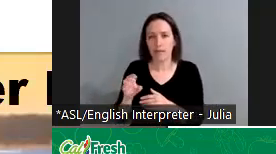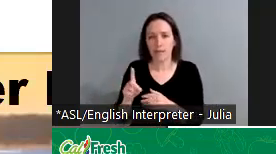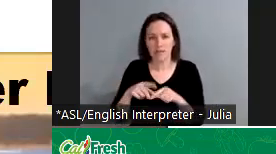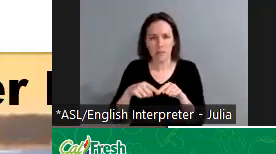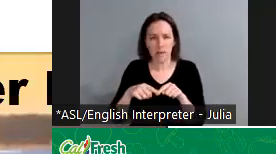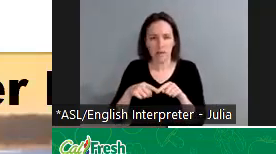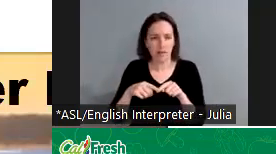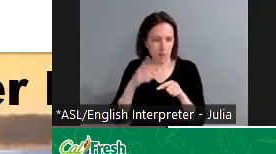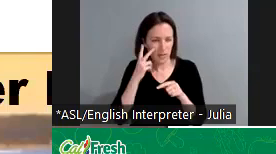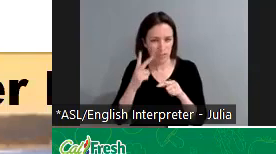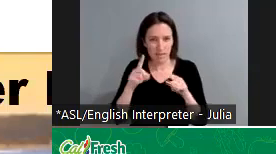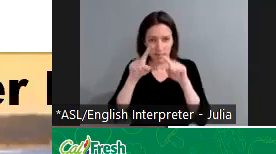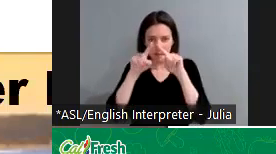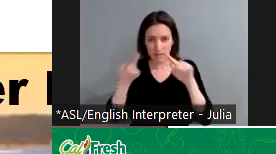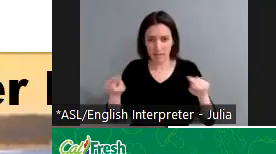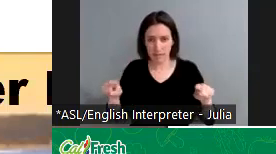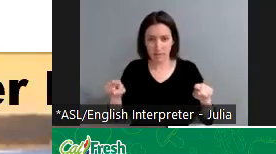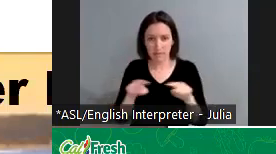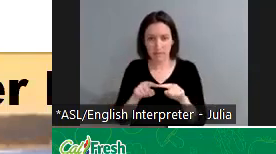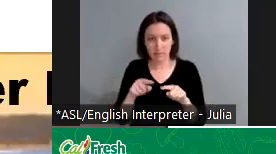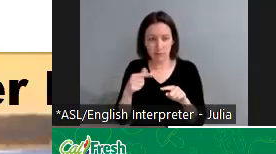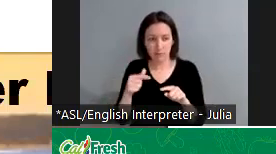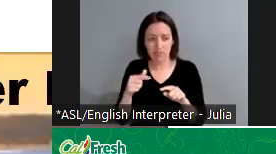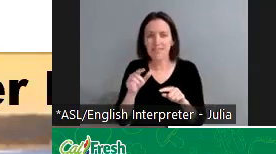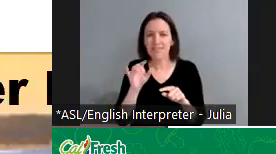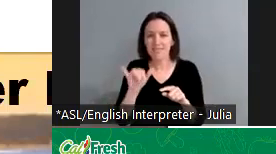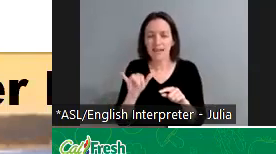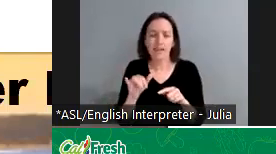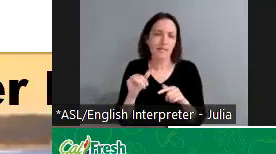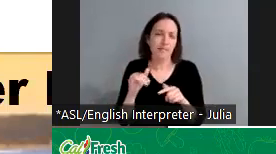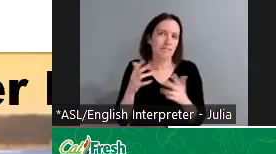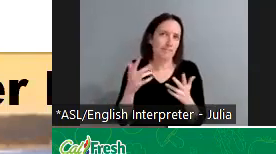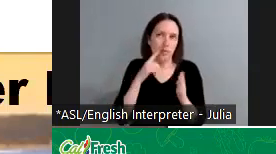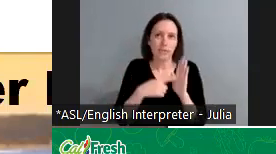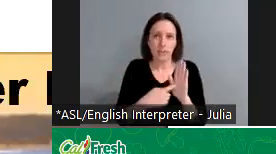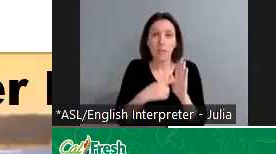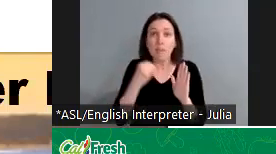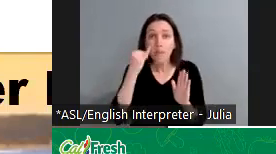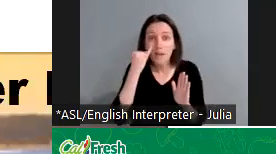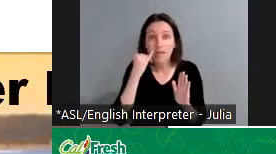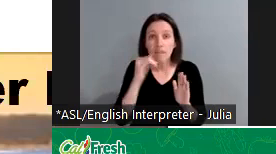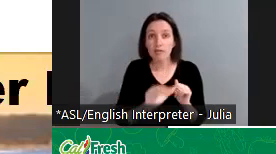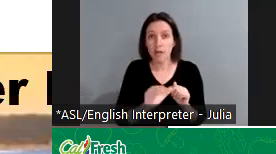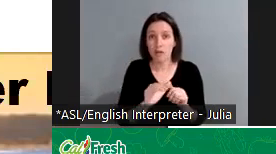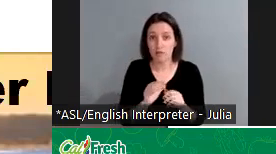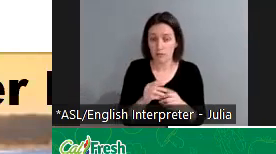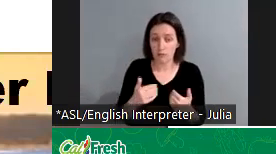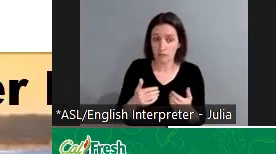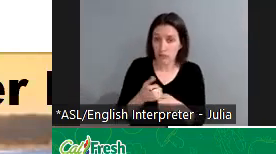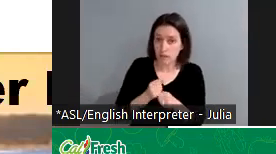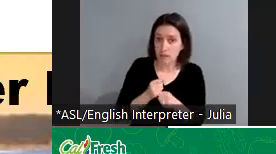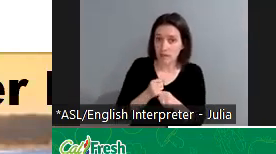see at the bottom right of the slide. So for example, if a child receives CalFresh on their mom's